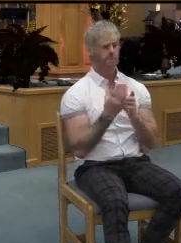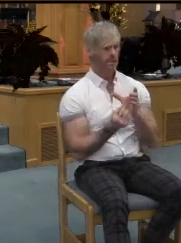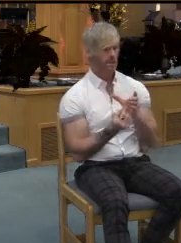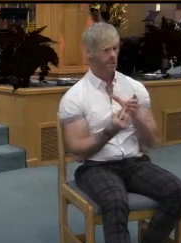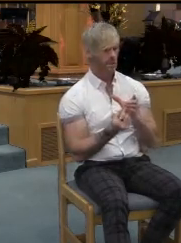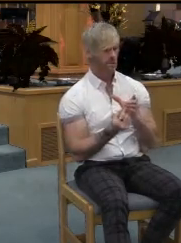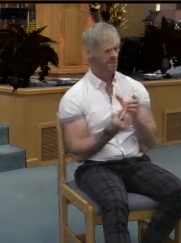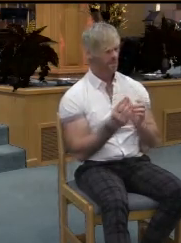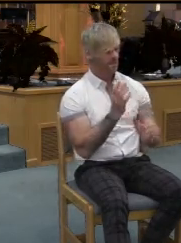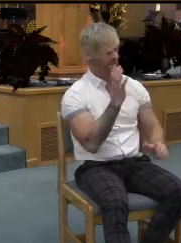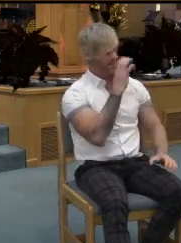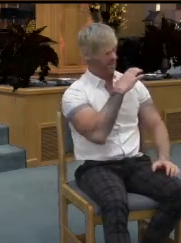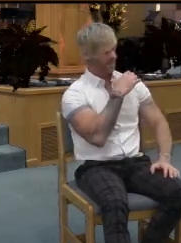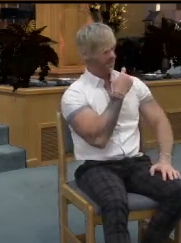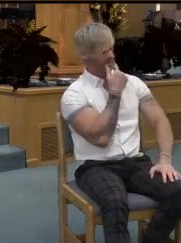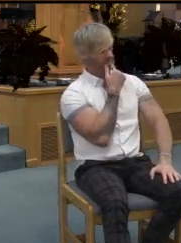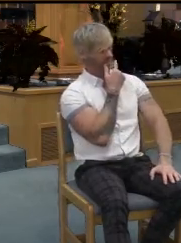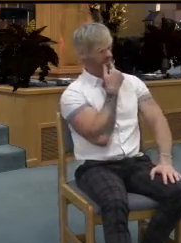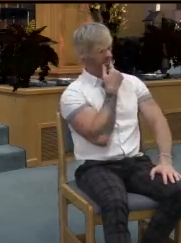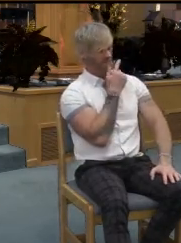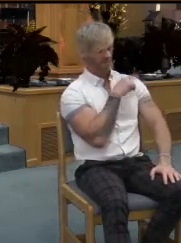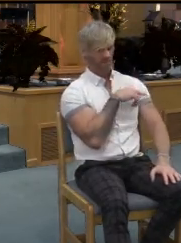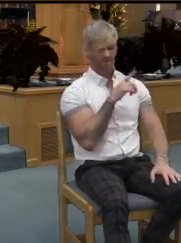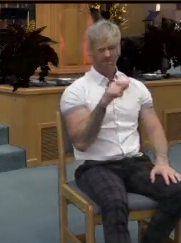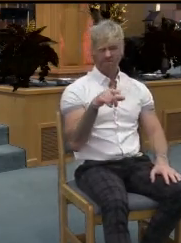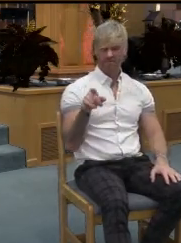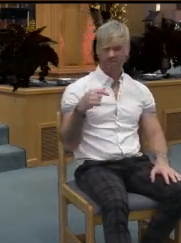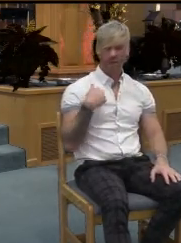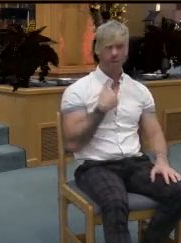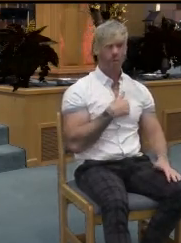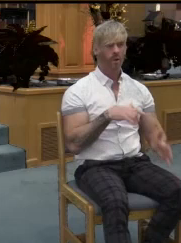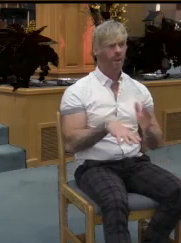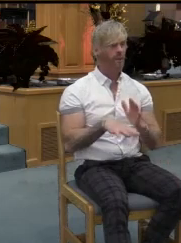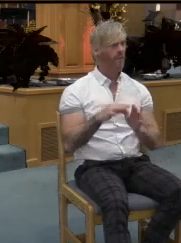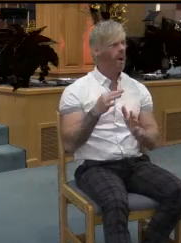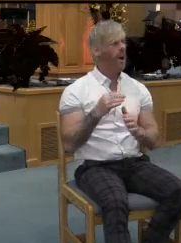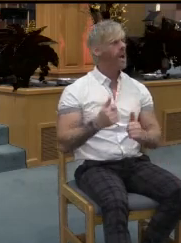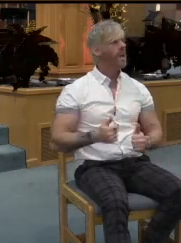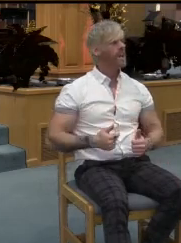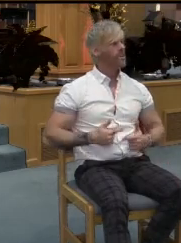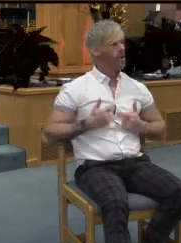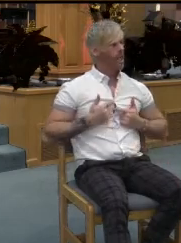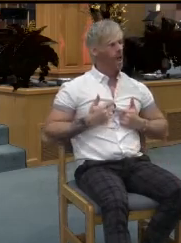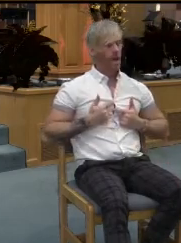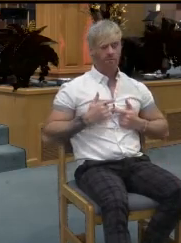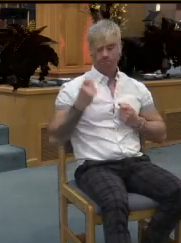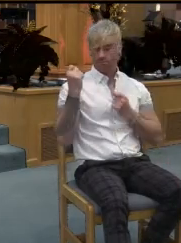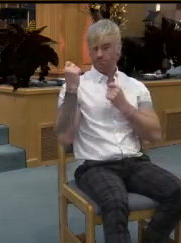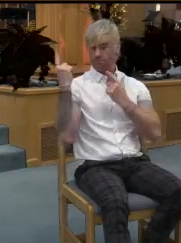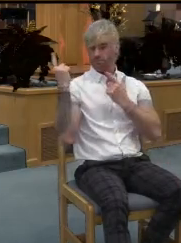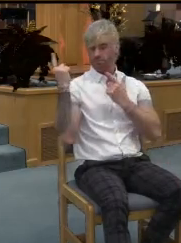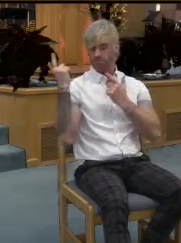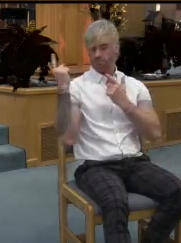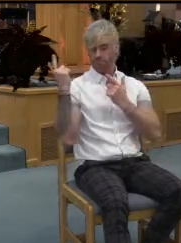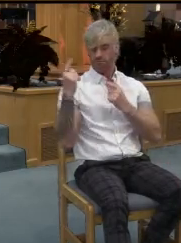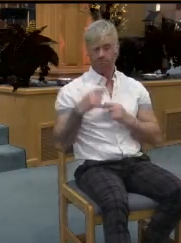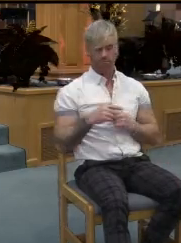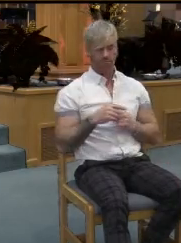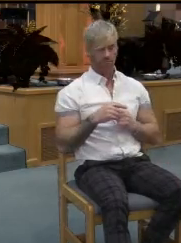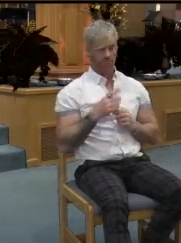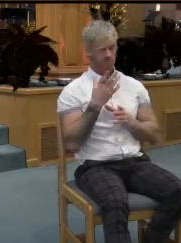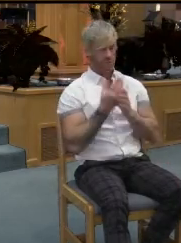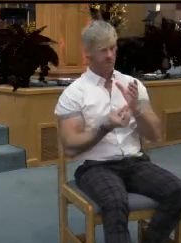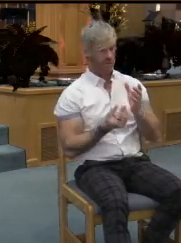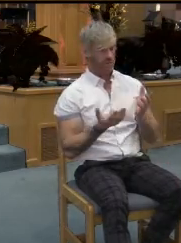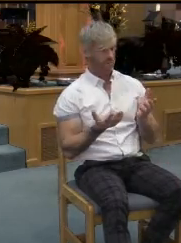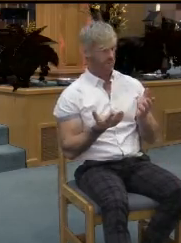day? We find something surprising, we find something strange, and we always find something missing, don't